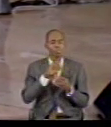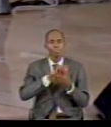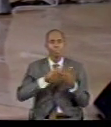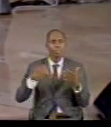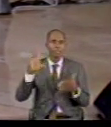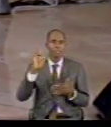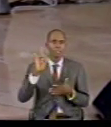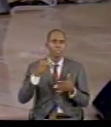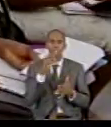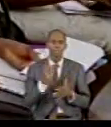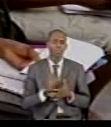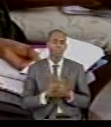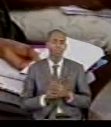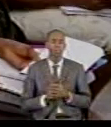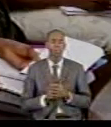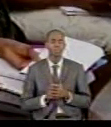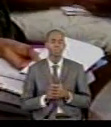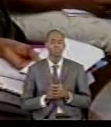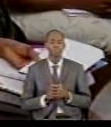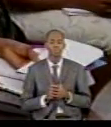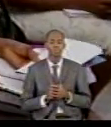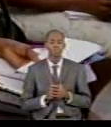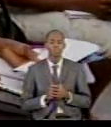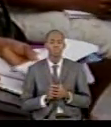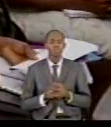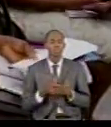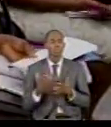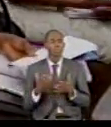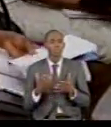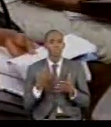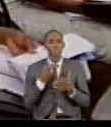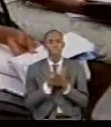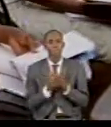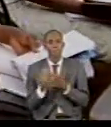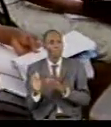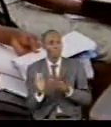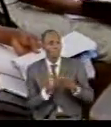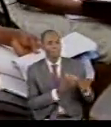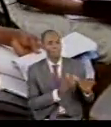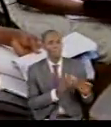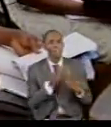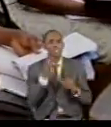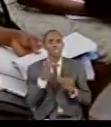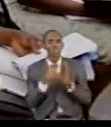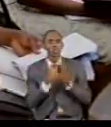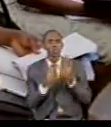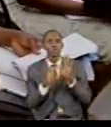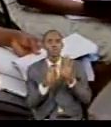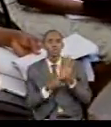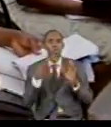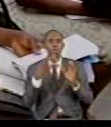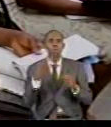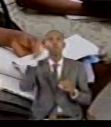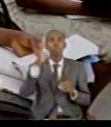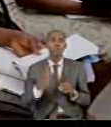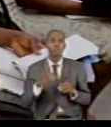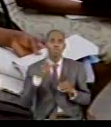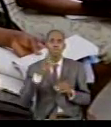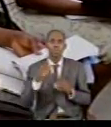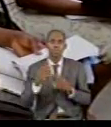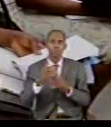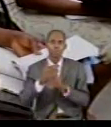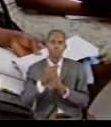it says, laying aside the commandment of God, ye hold